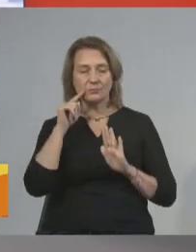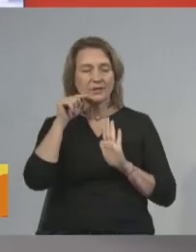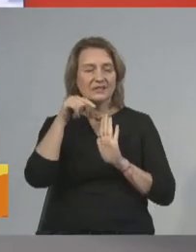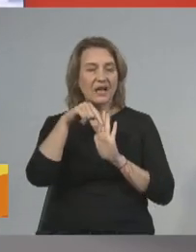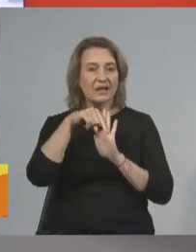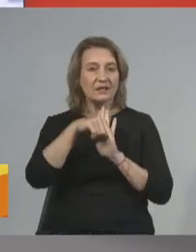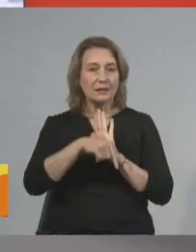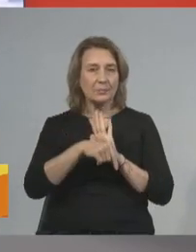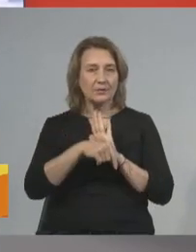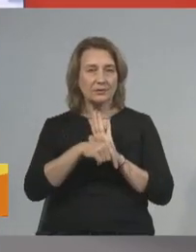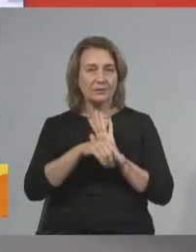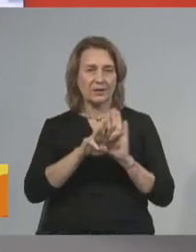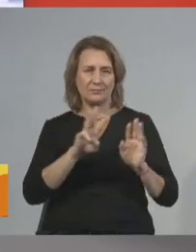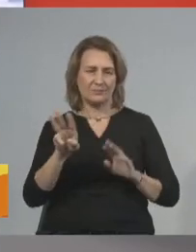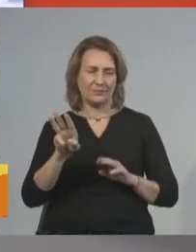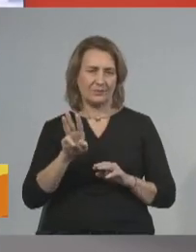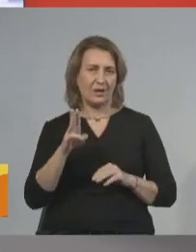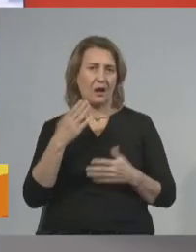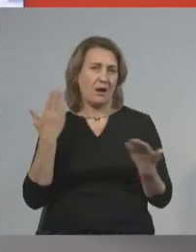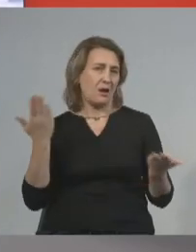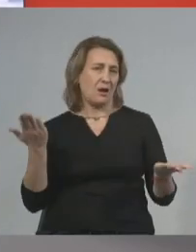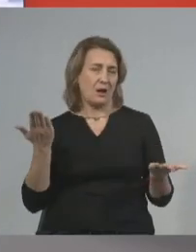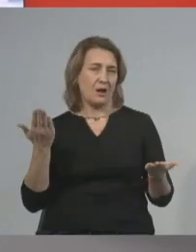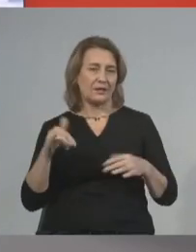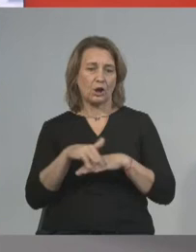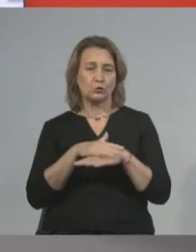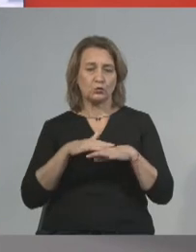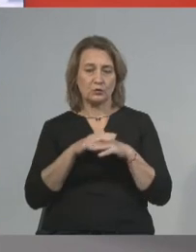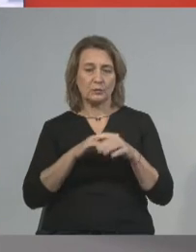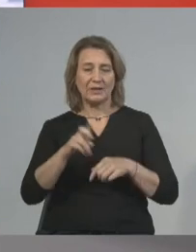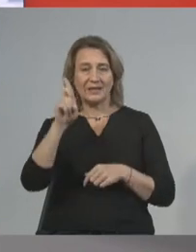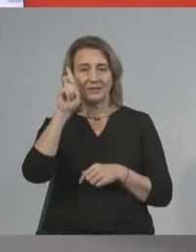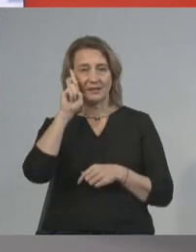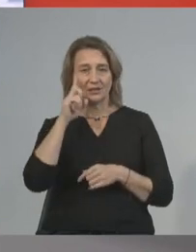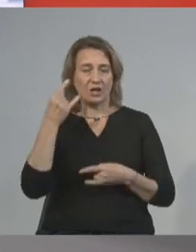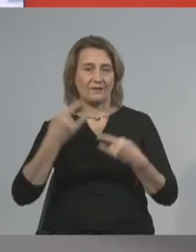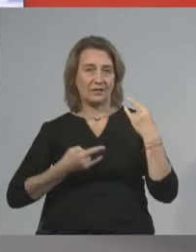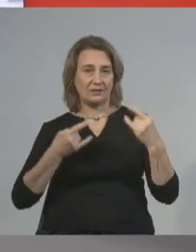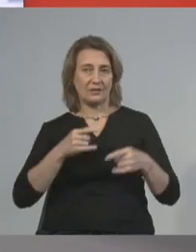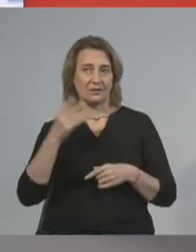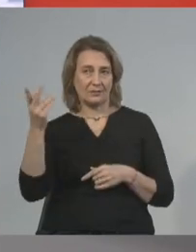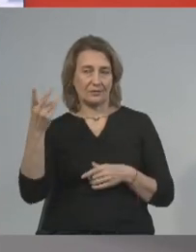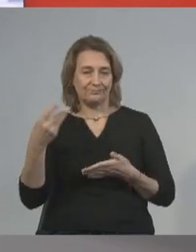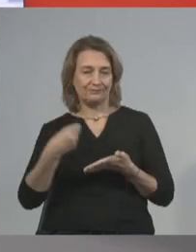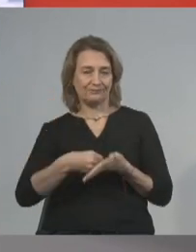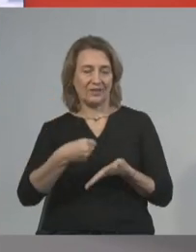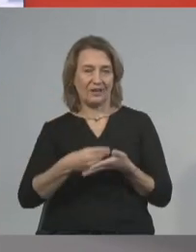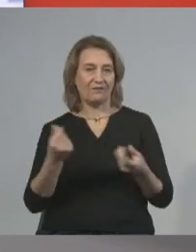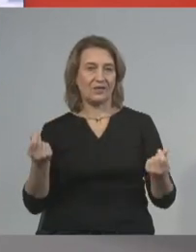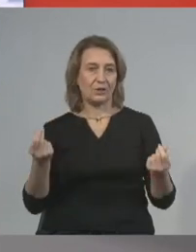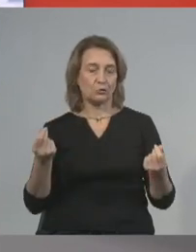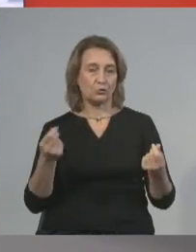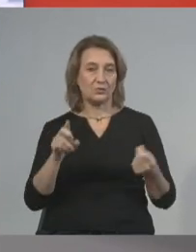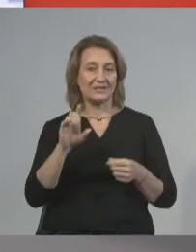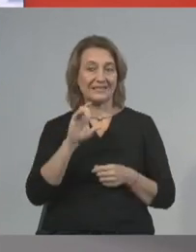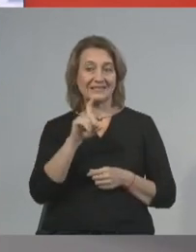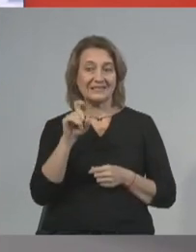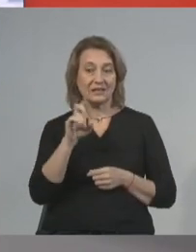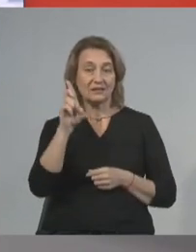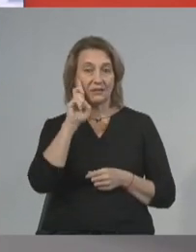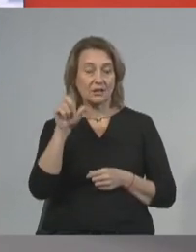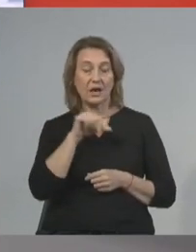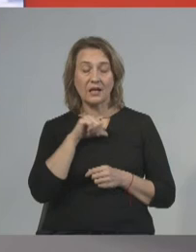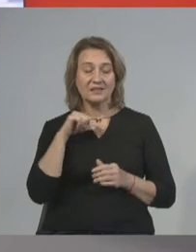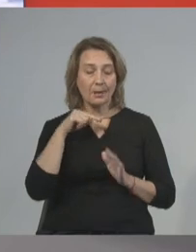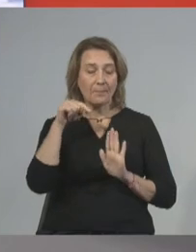suspicion of the public broadcaster they say okay this is a state-owned channel state funded channel they only